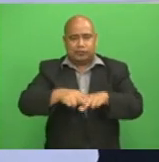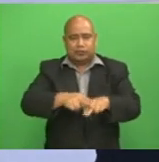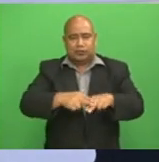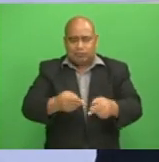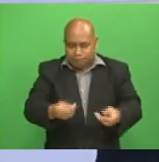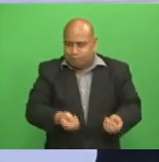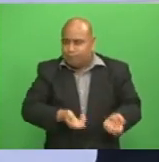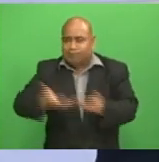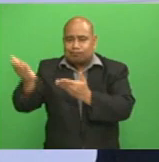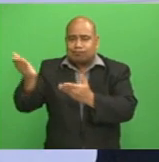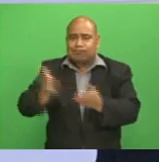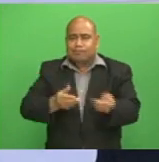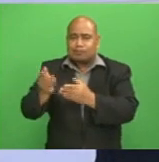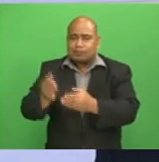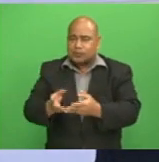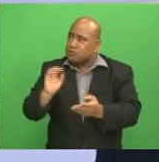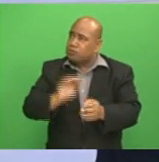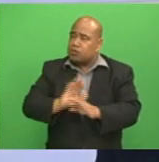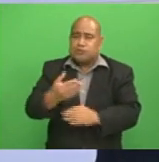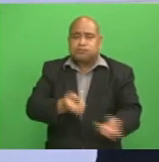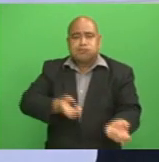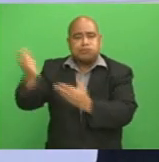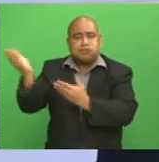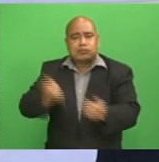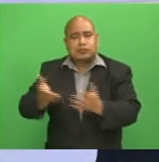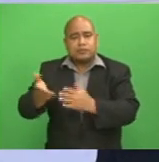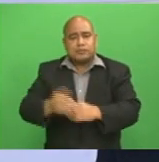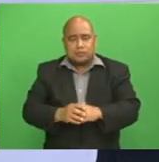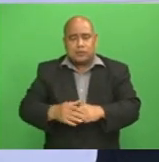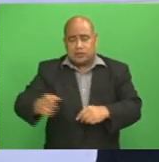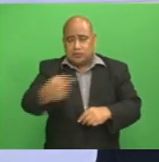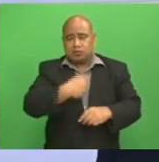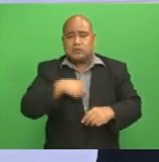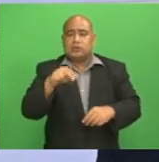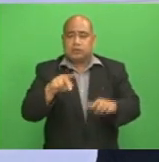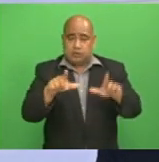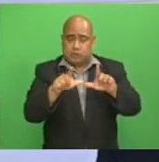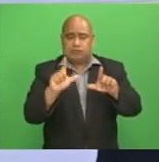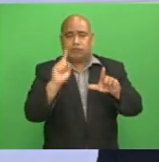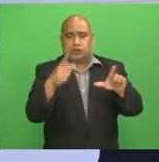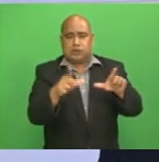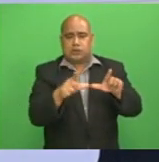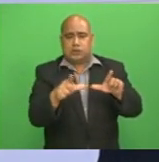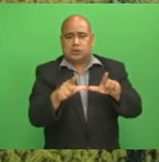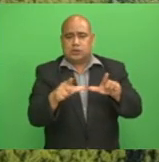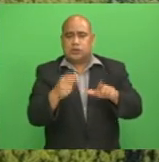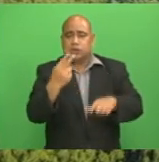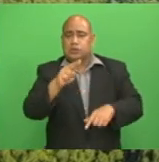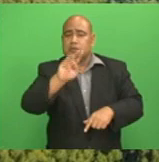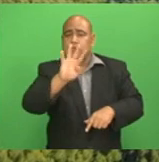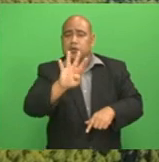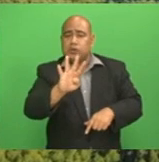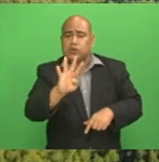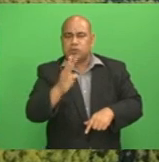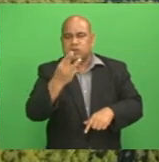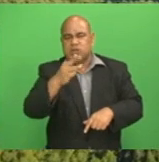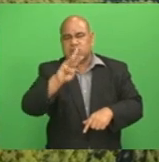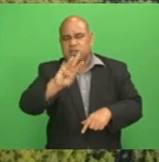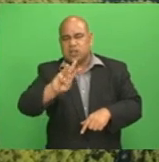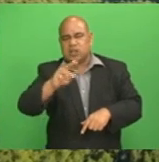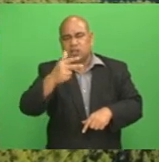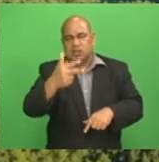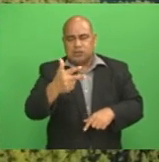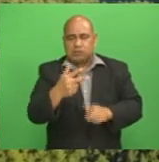the facilitation of the export licenses within 24 to 48 hours. Amidst these challenges,